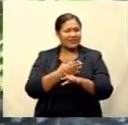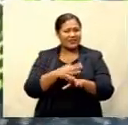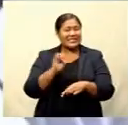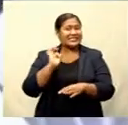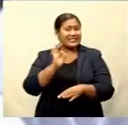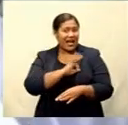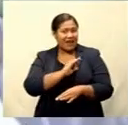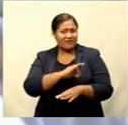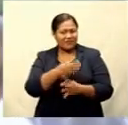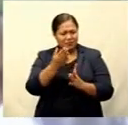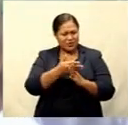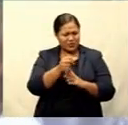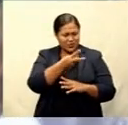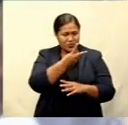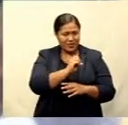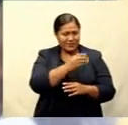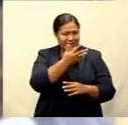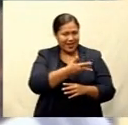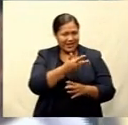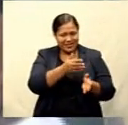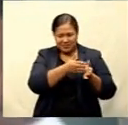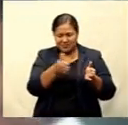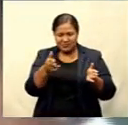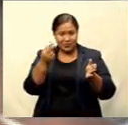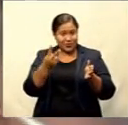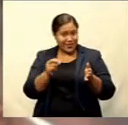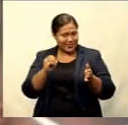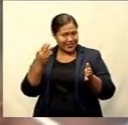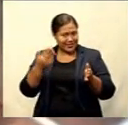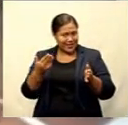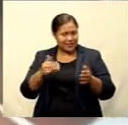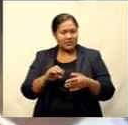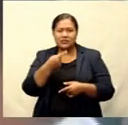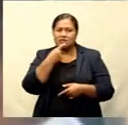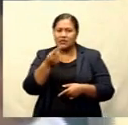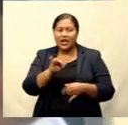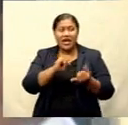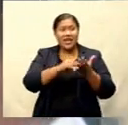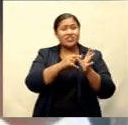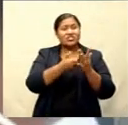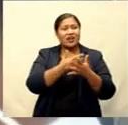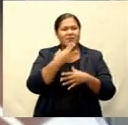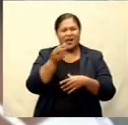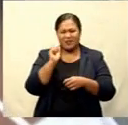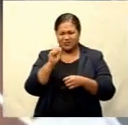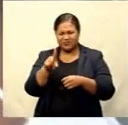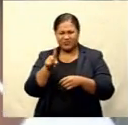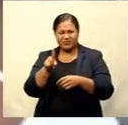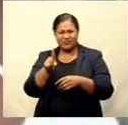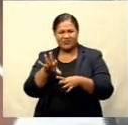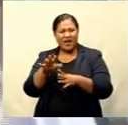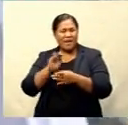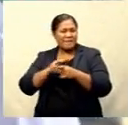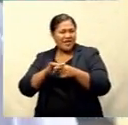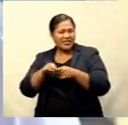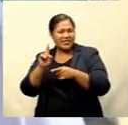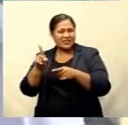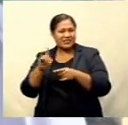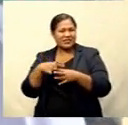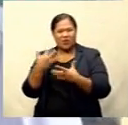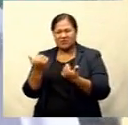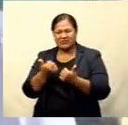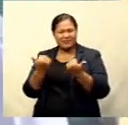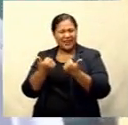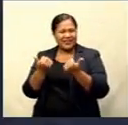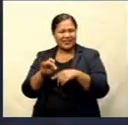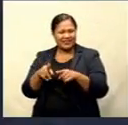between 2018 and 2019. It is alleged that Sharma sent Viber messages to the complainant on several